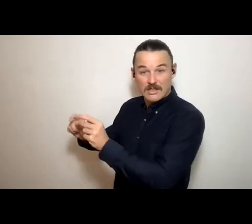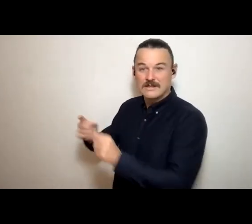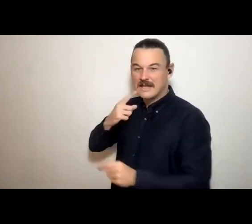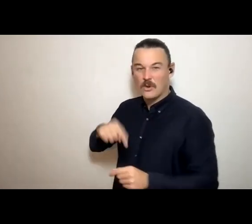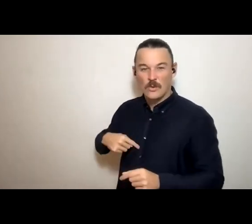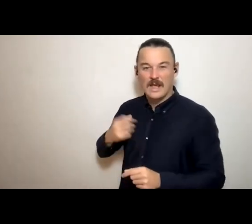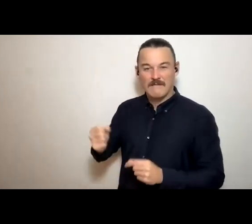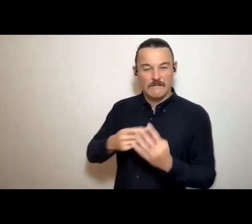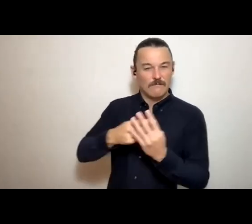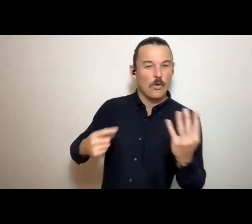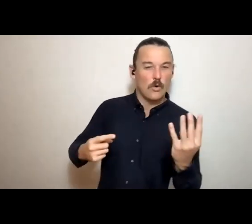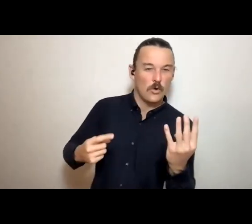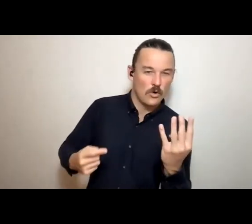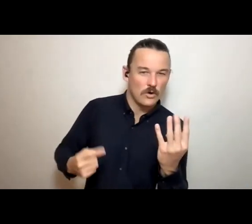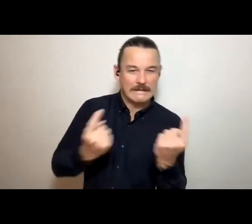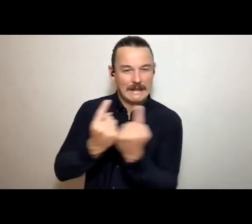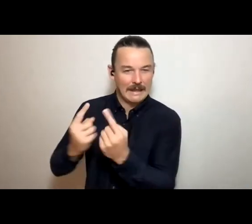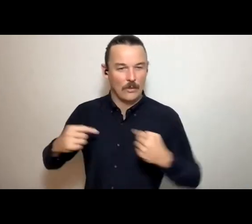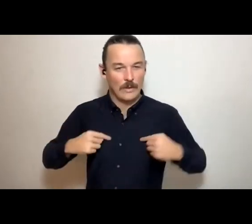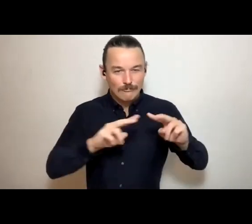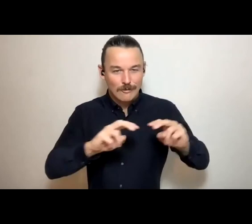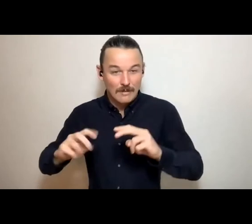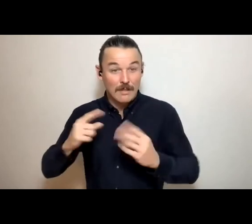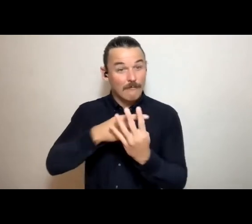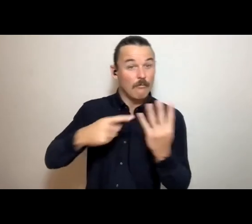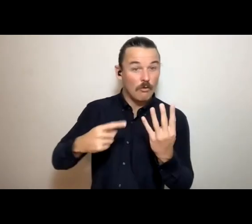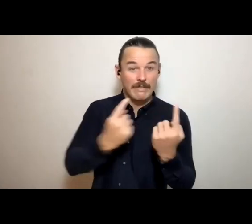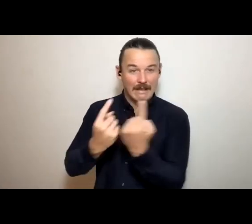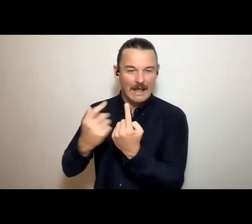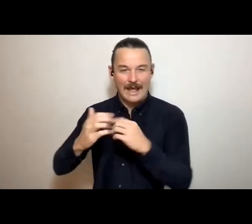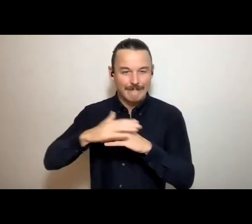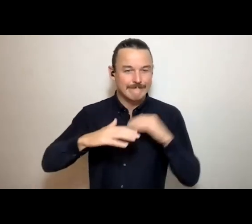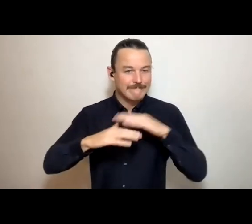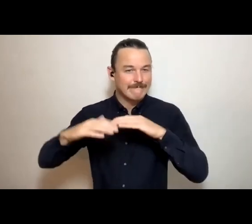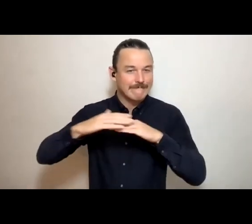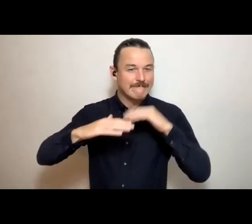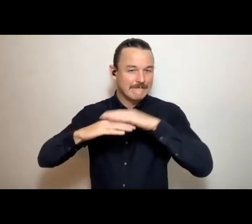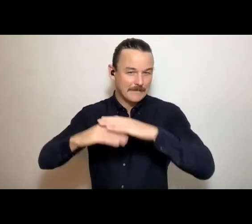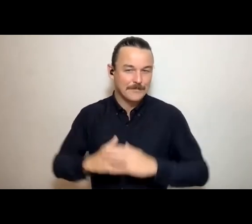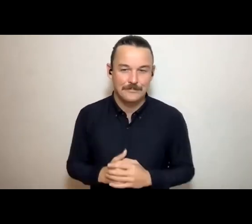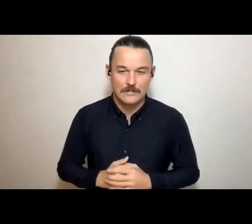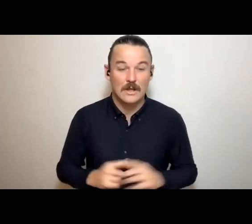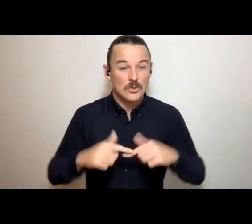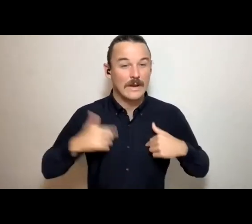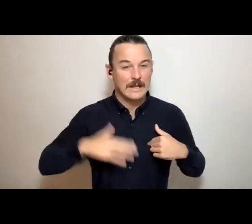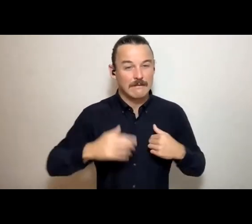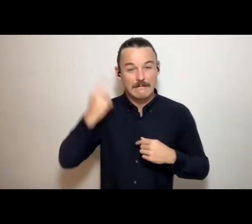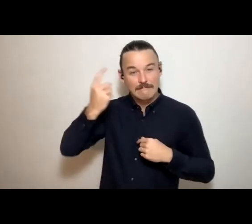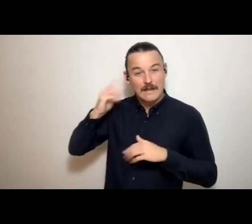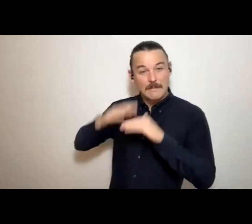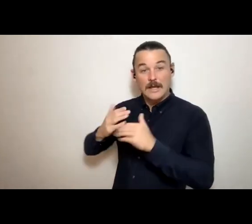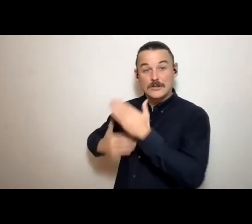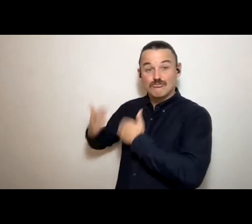yet it is also important to recognise that they overlap. Doing sociology means considering historical factors, cultural factors,